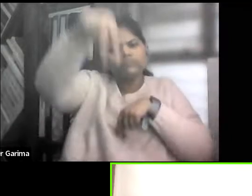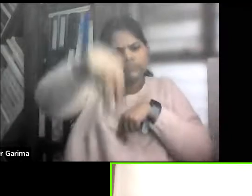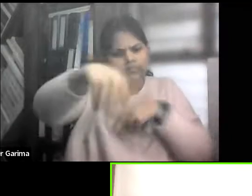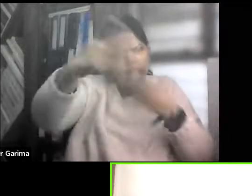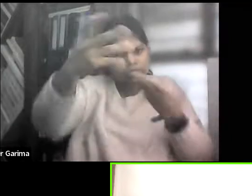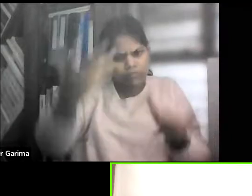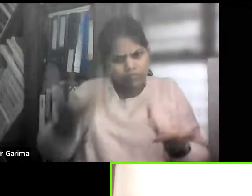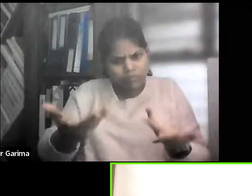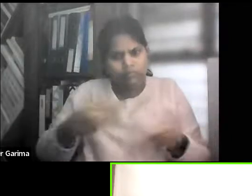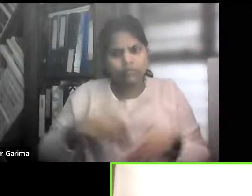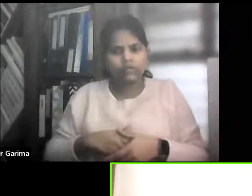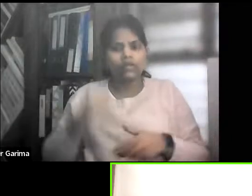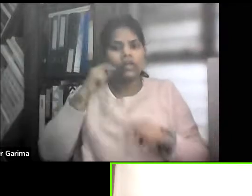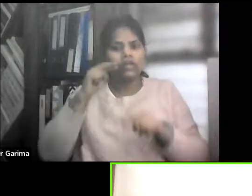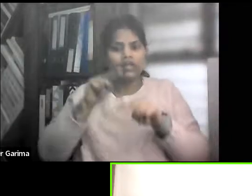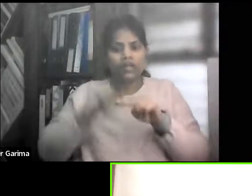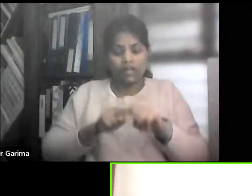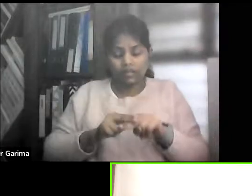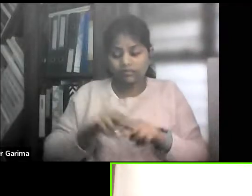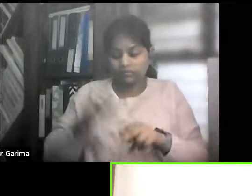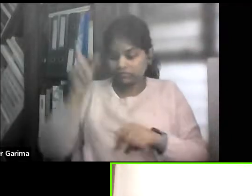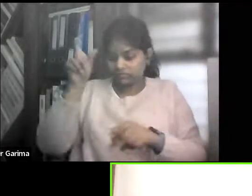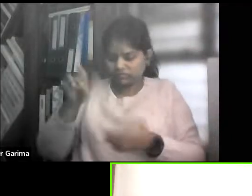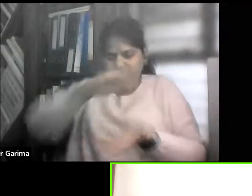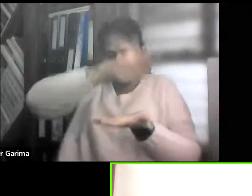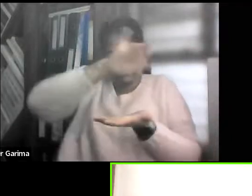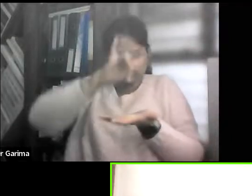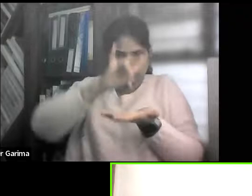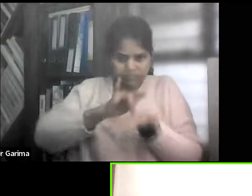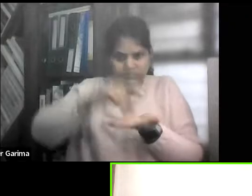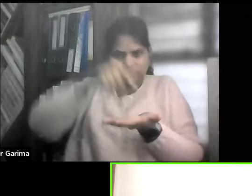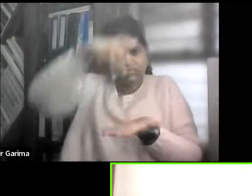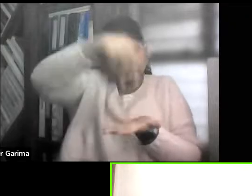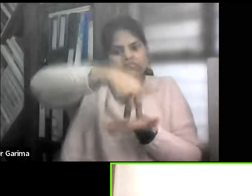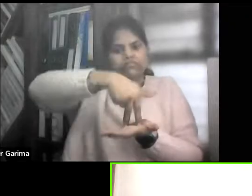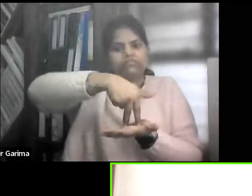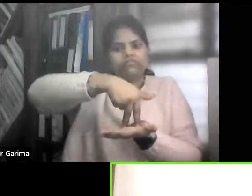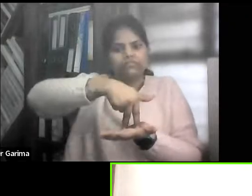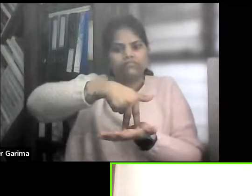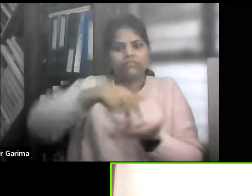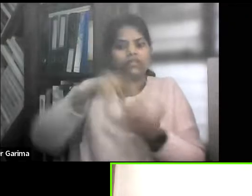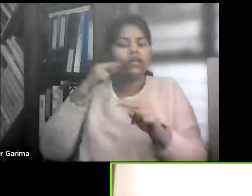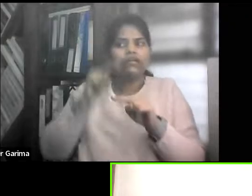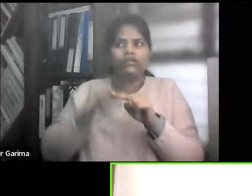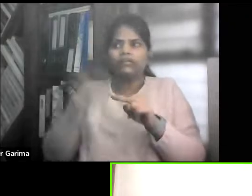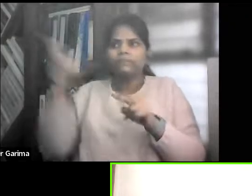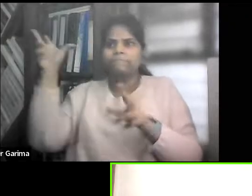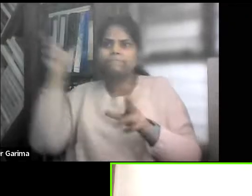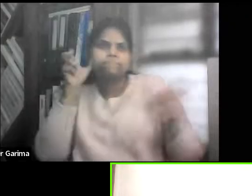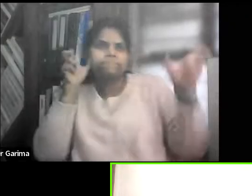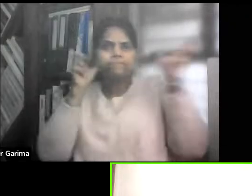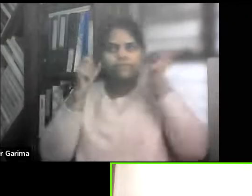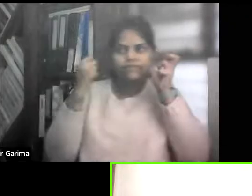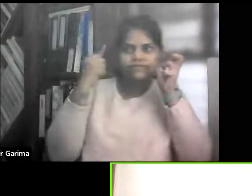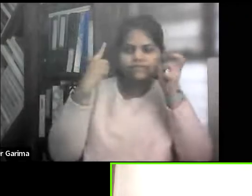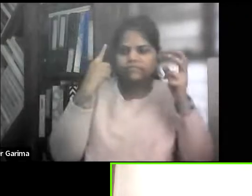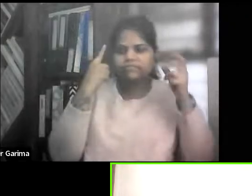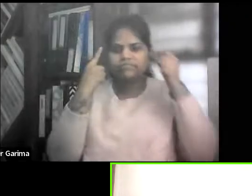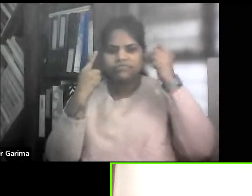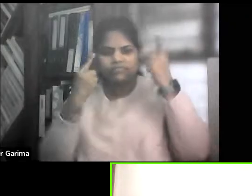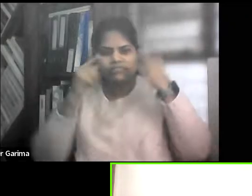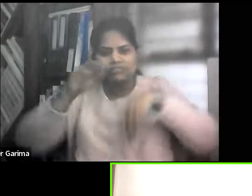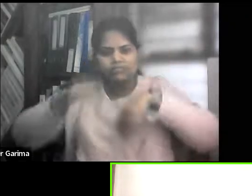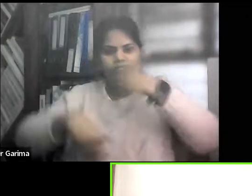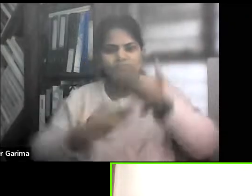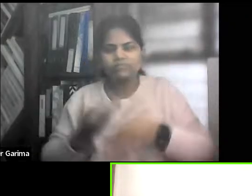bodies if they are standing in the center. That is, with a nuanced understanding of sound, they can now effectively anticipate their